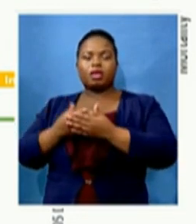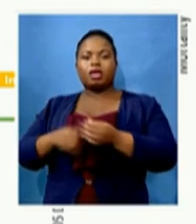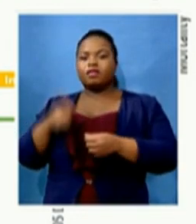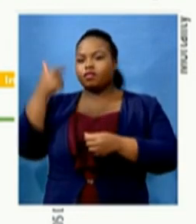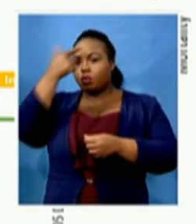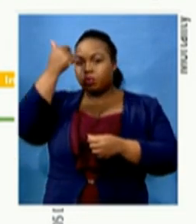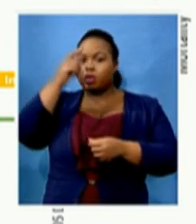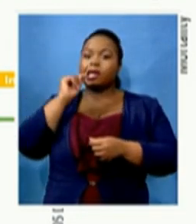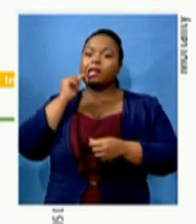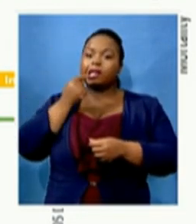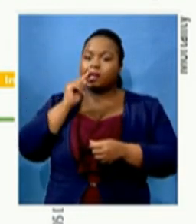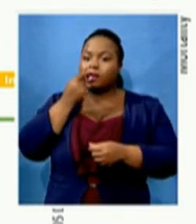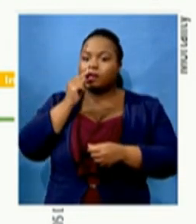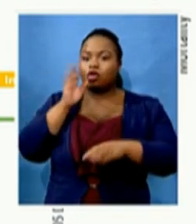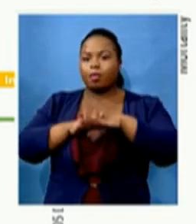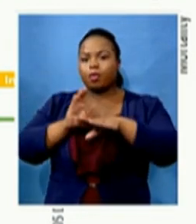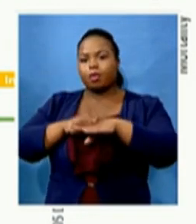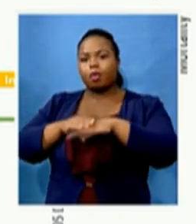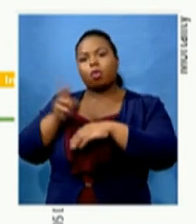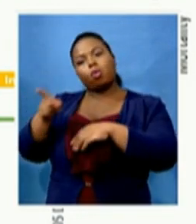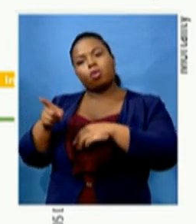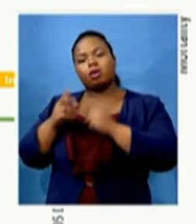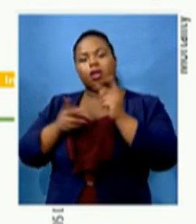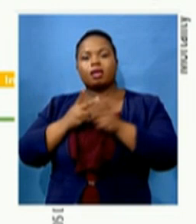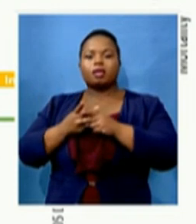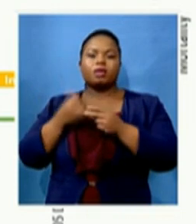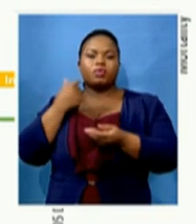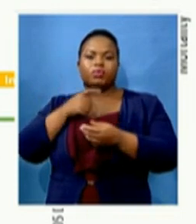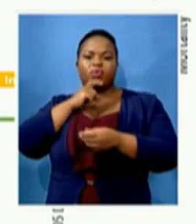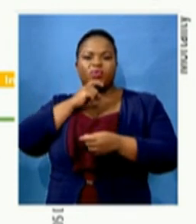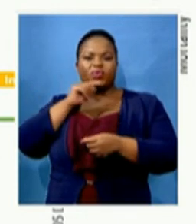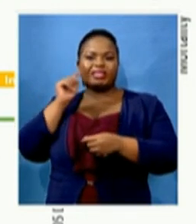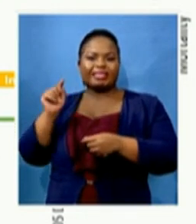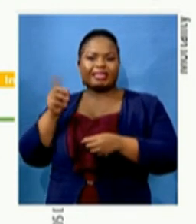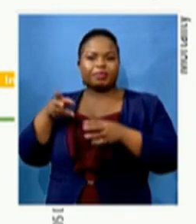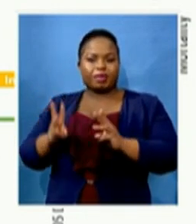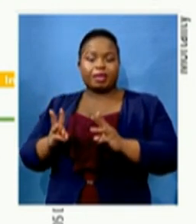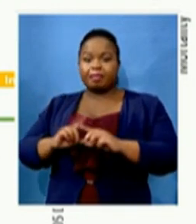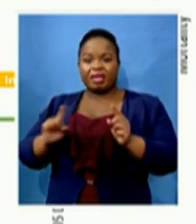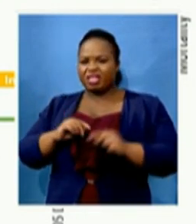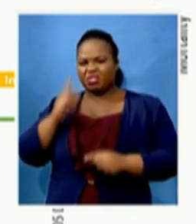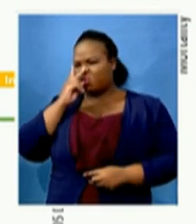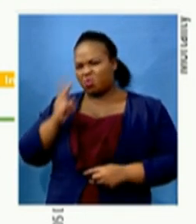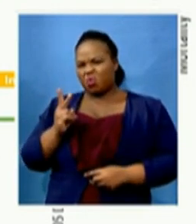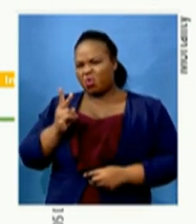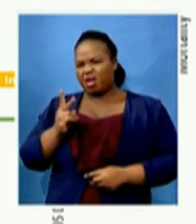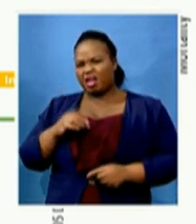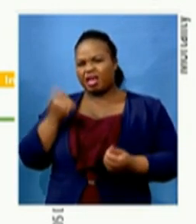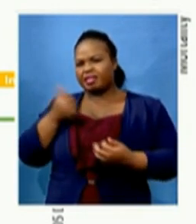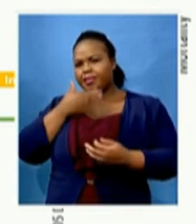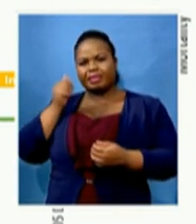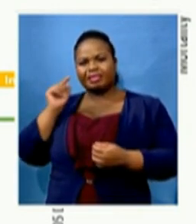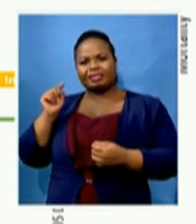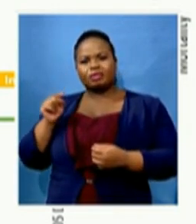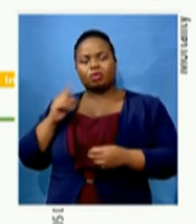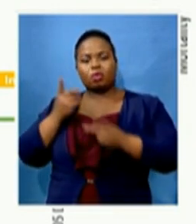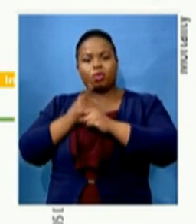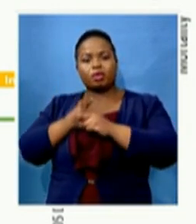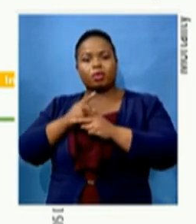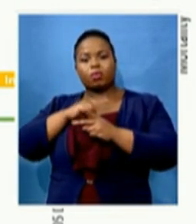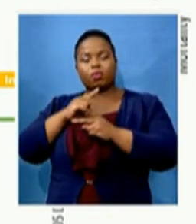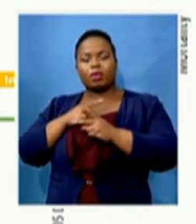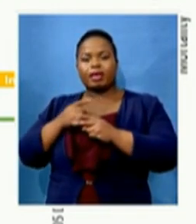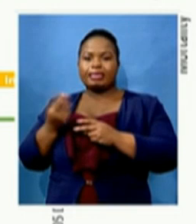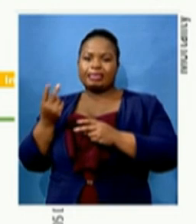and you could, although it doesn't look like it, the alternative, both alternatives generate very similar results in terms of overall